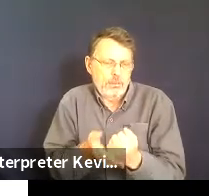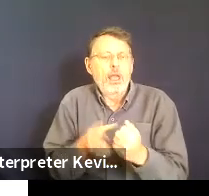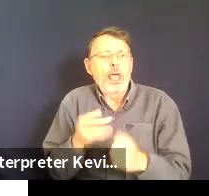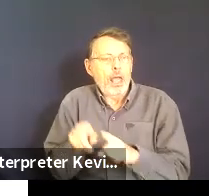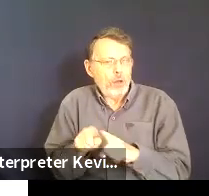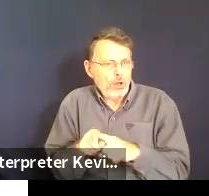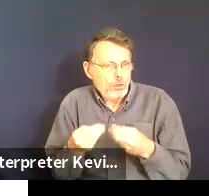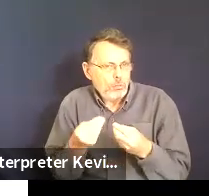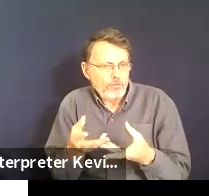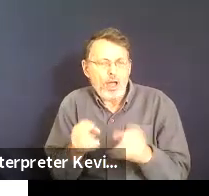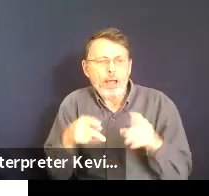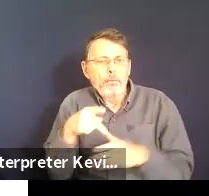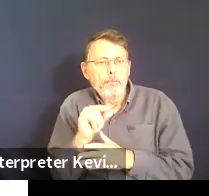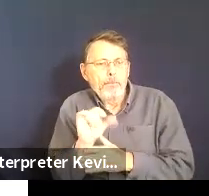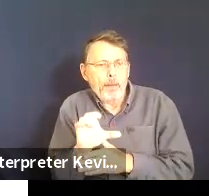public education.